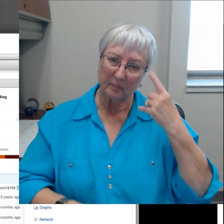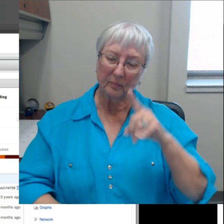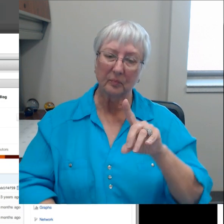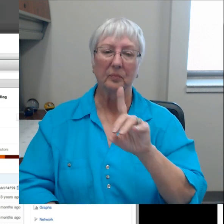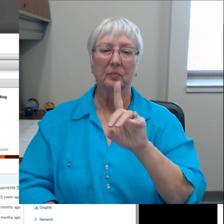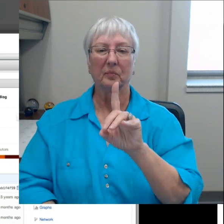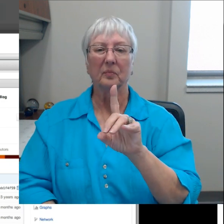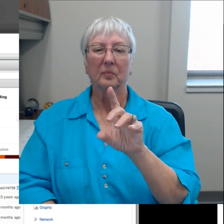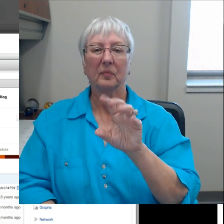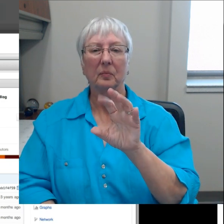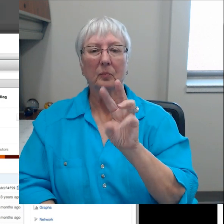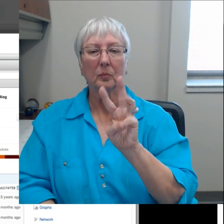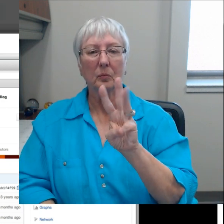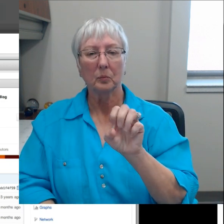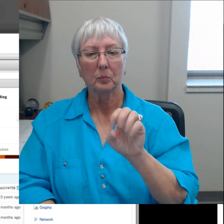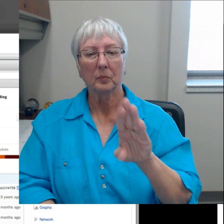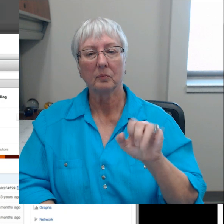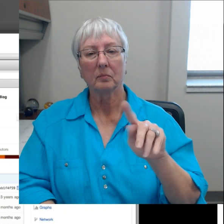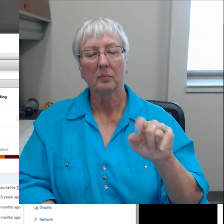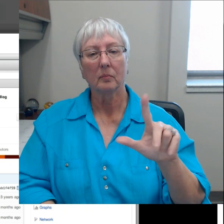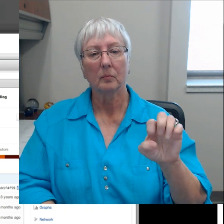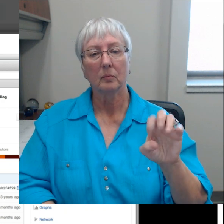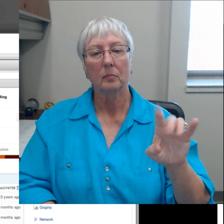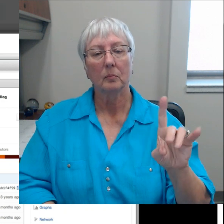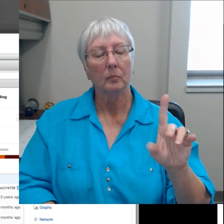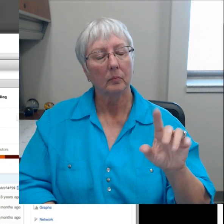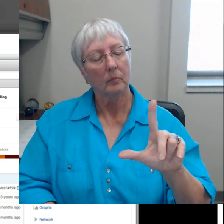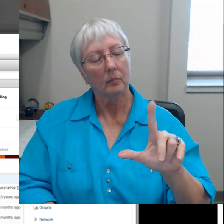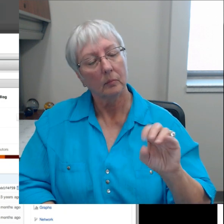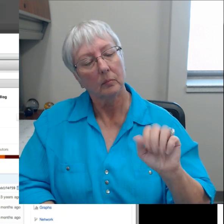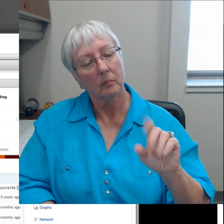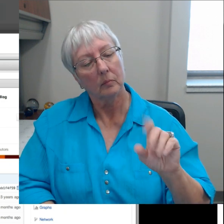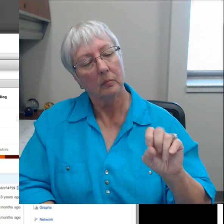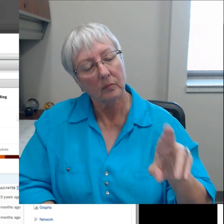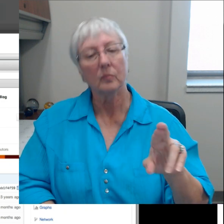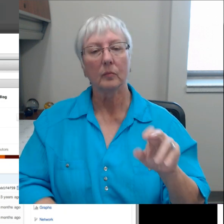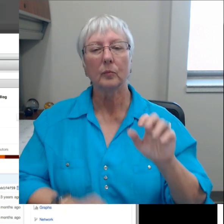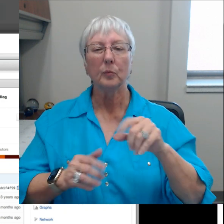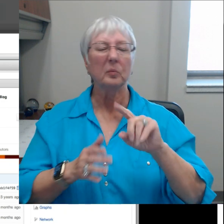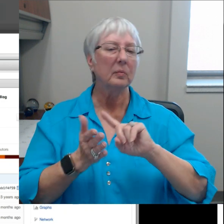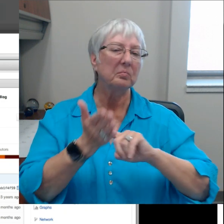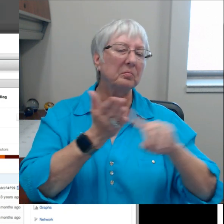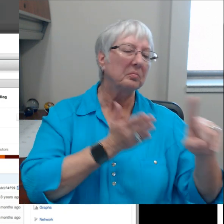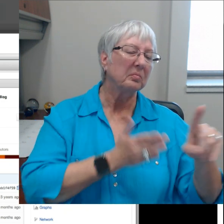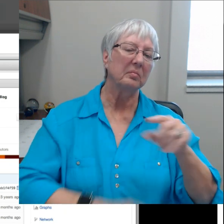didn't get a chance to look at, check it out on GitHub. They have really great documentation